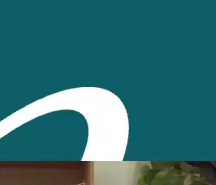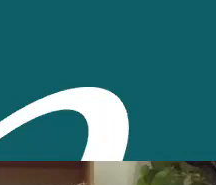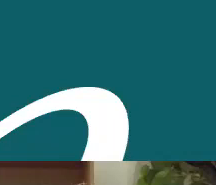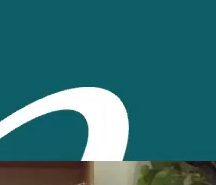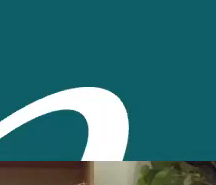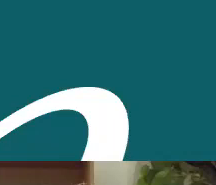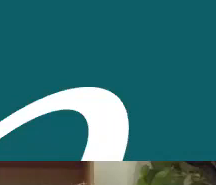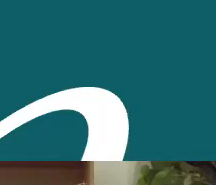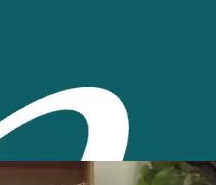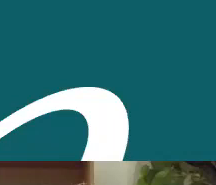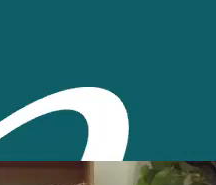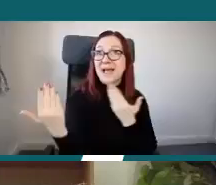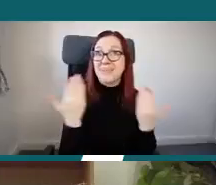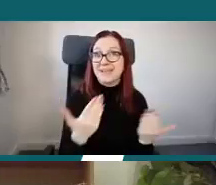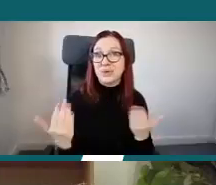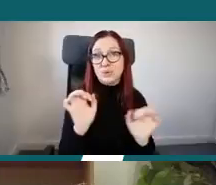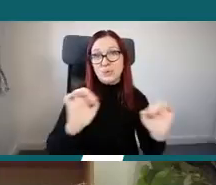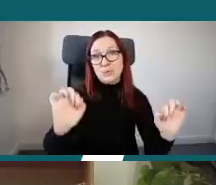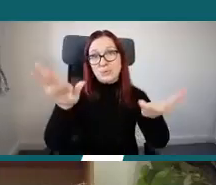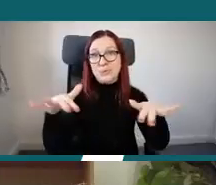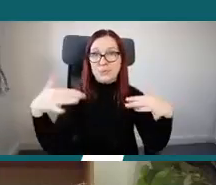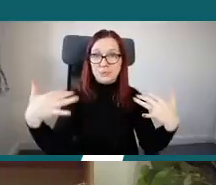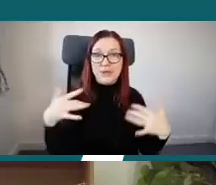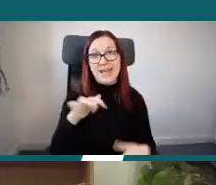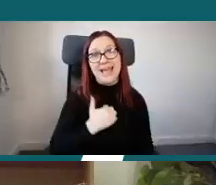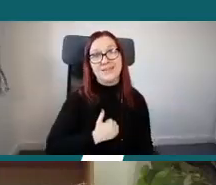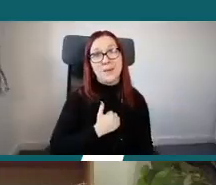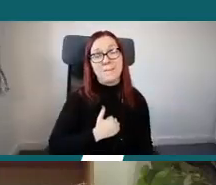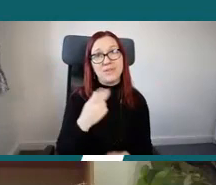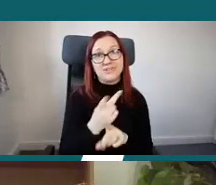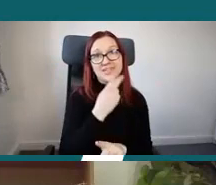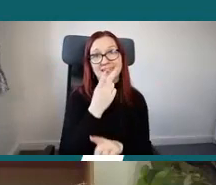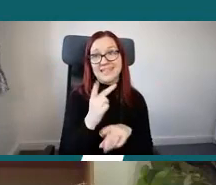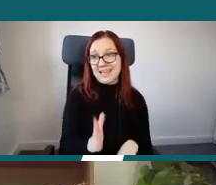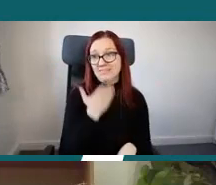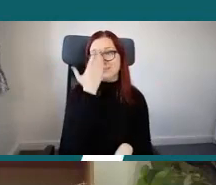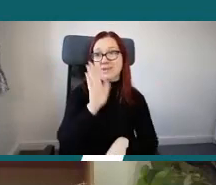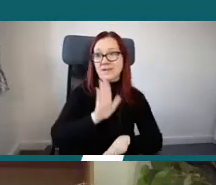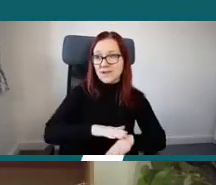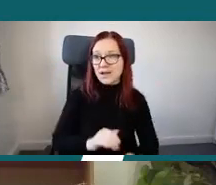Thank you so much everyone for attending, and my apologies again that we're out of time.